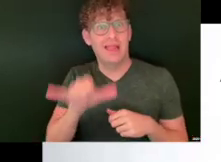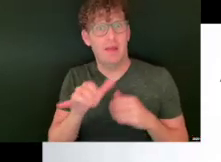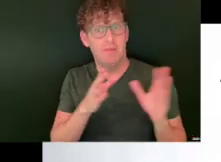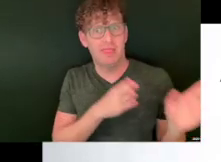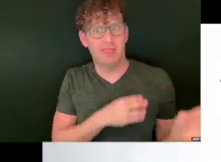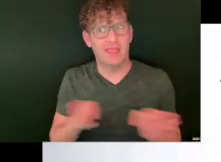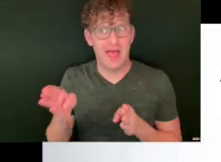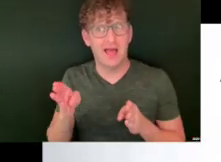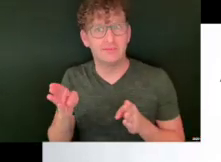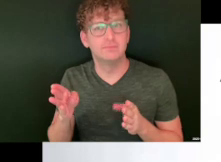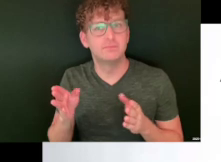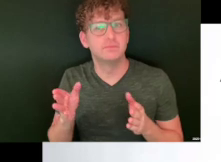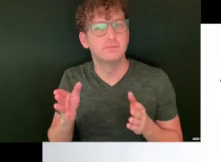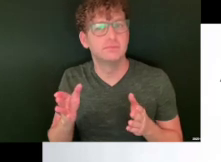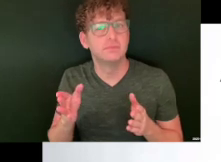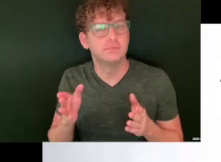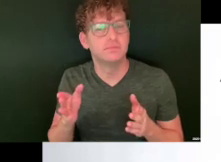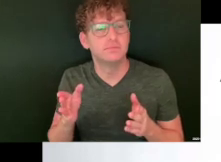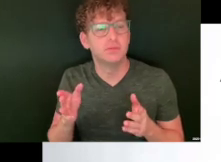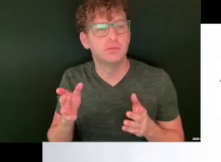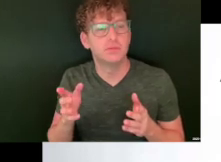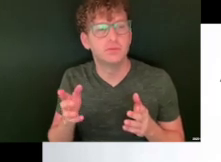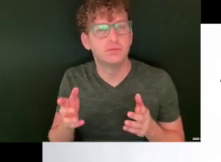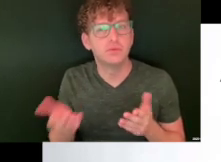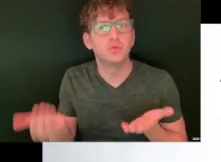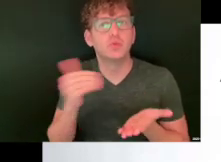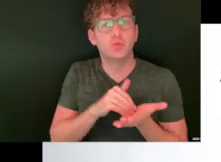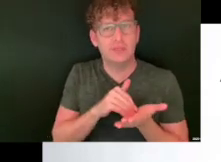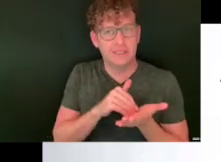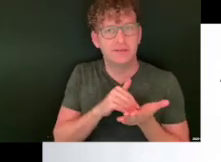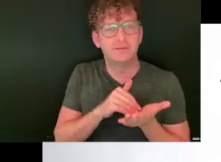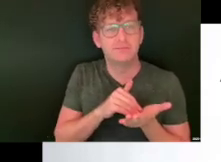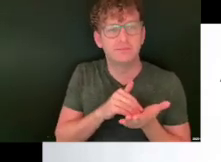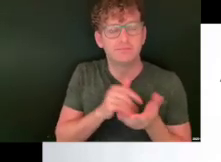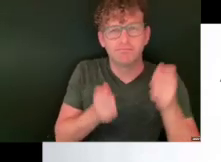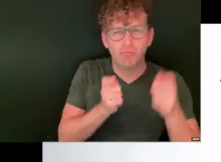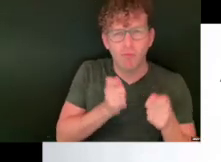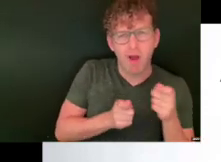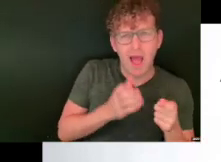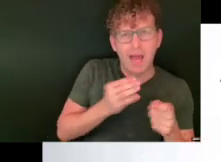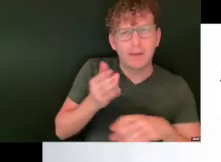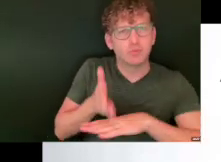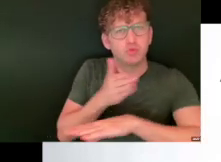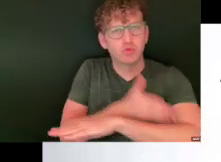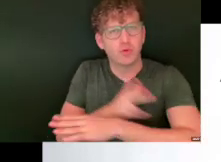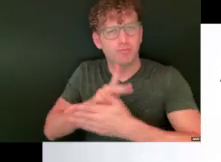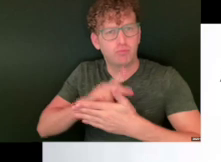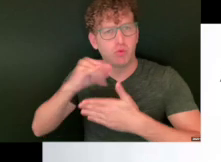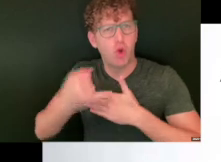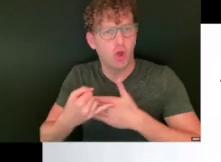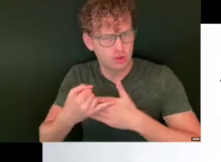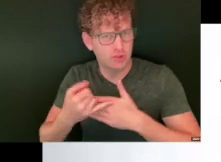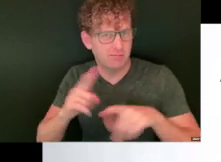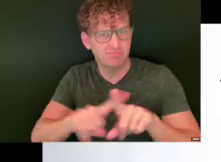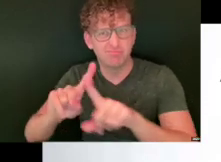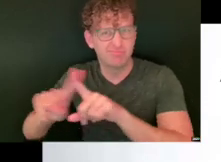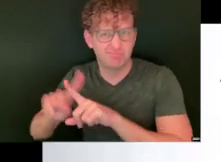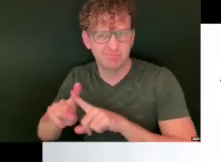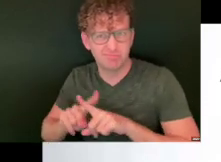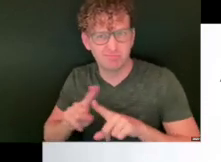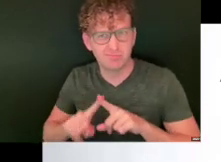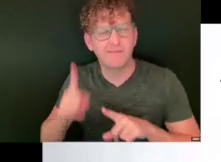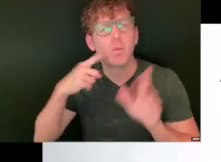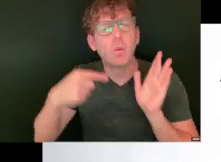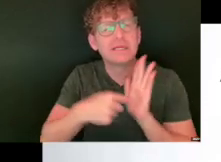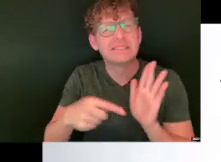is developed and finalized. And that should happen by June 15th. But to use these as